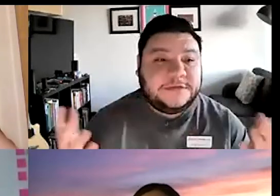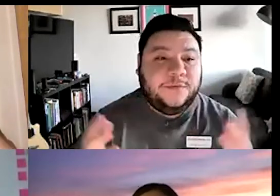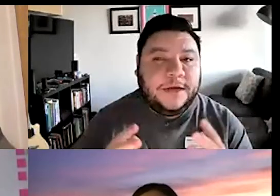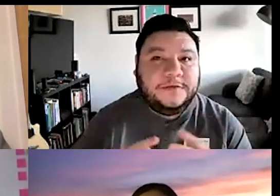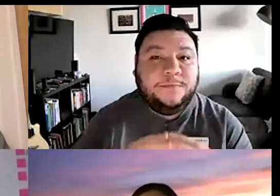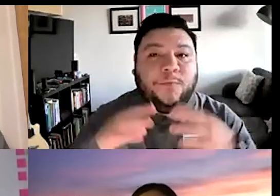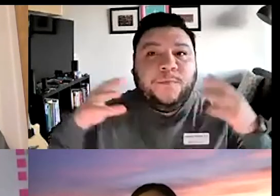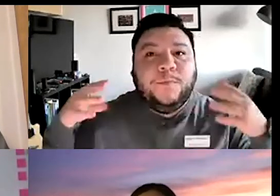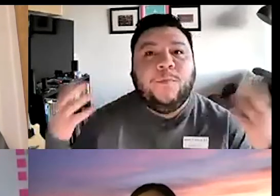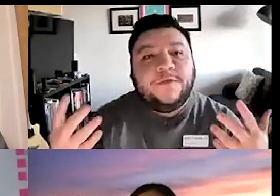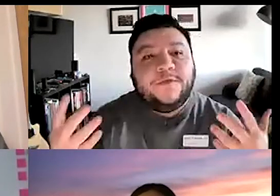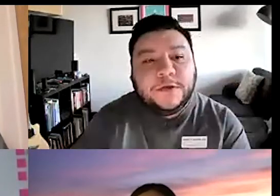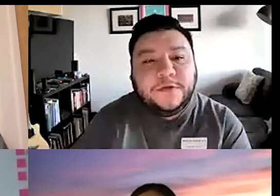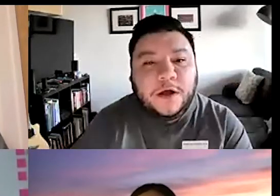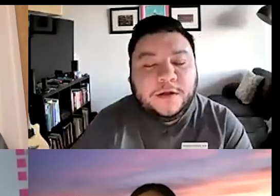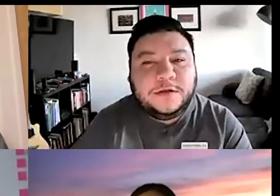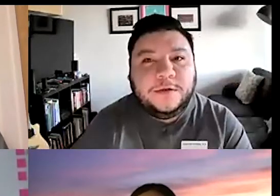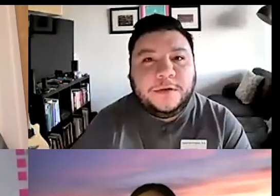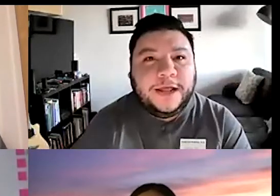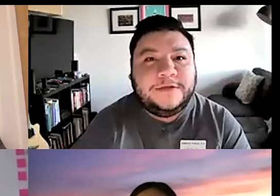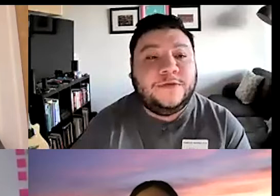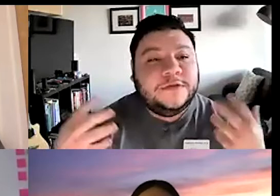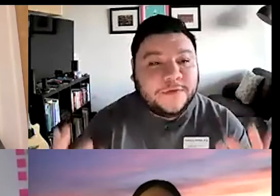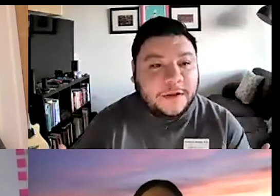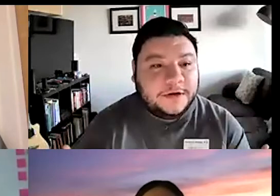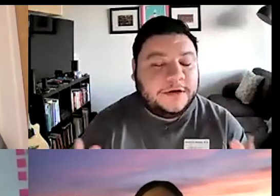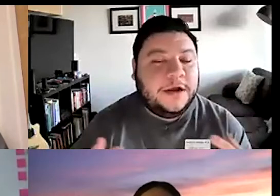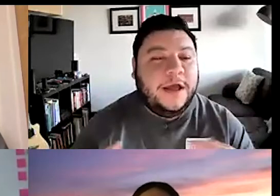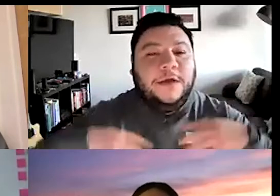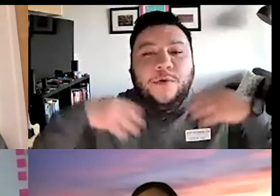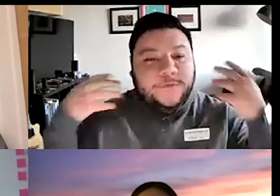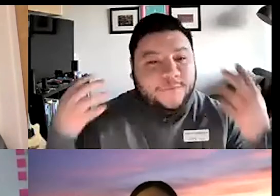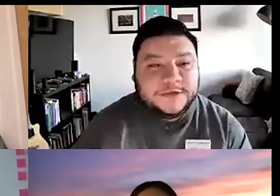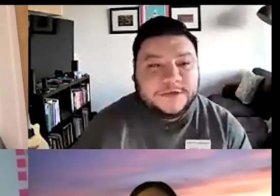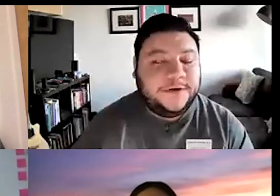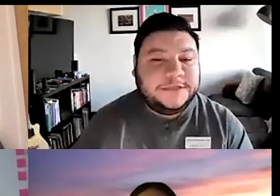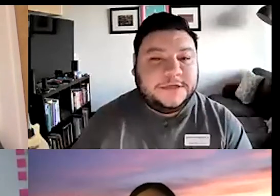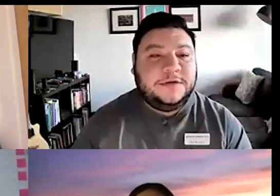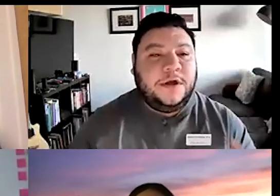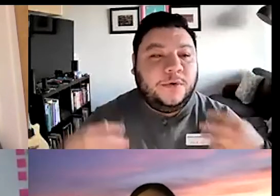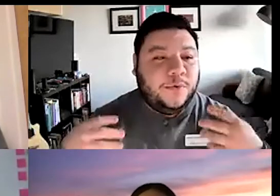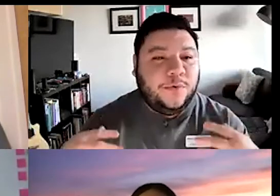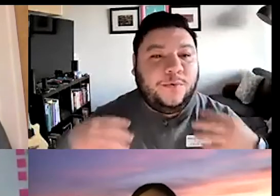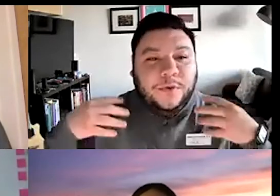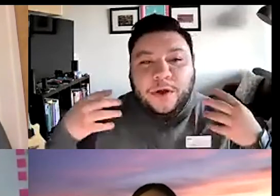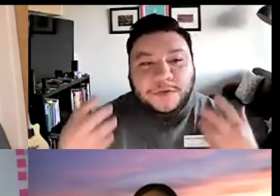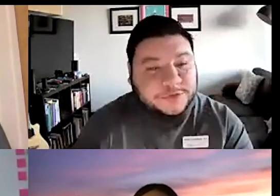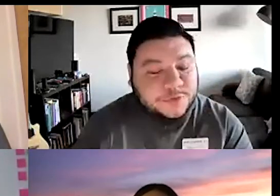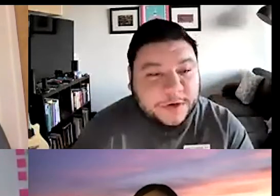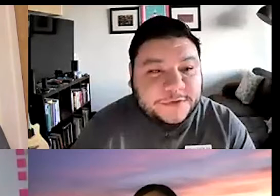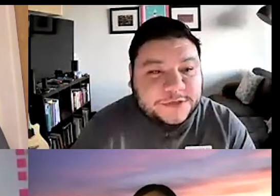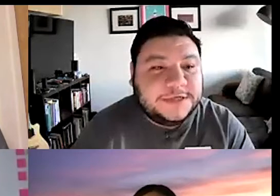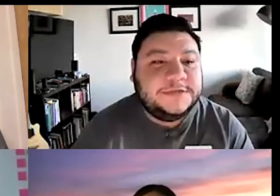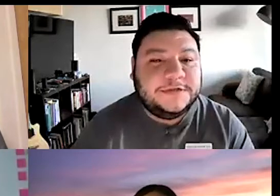research was focused on like students of color who are first generation, who